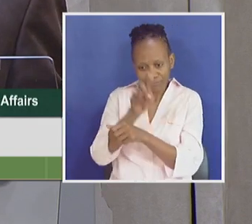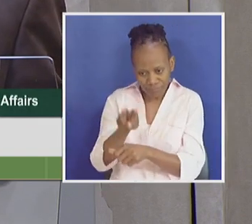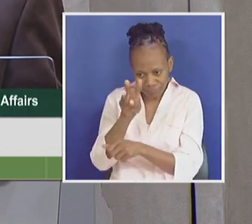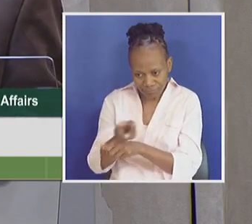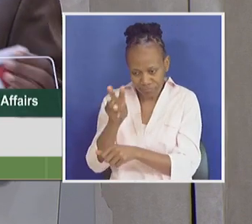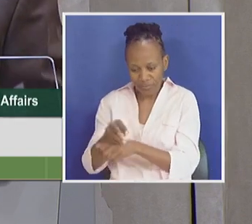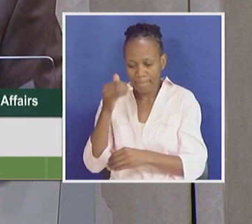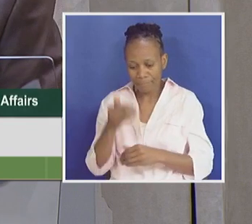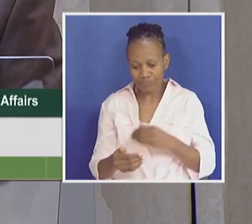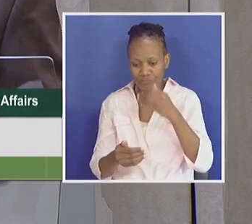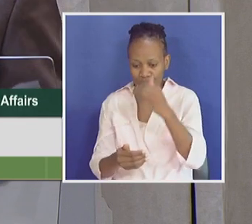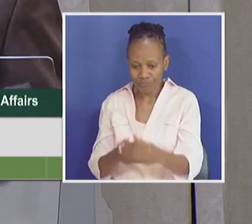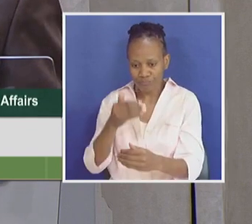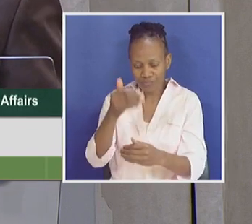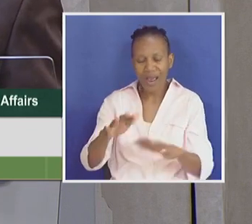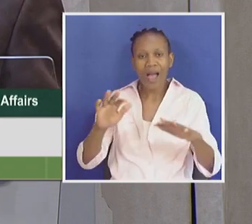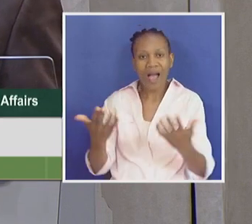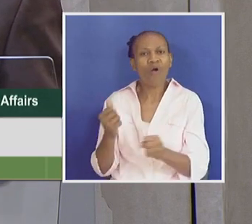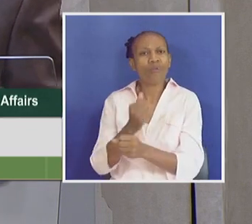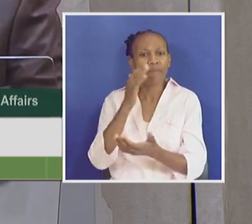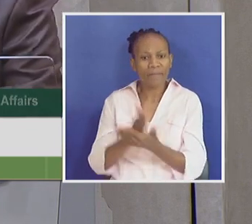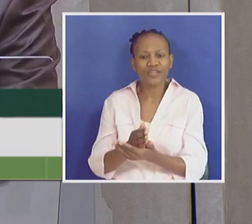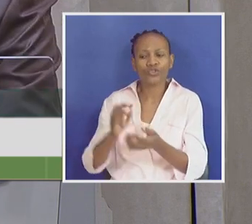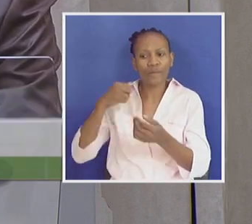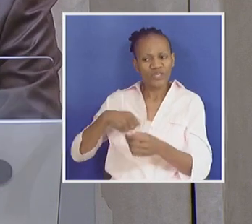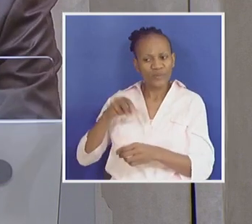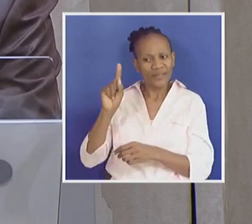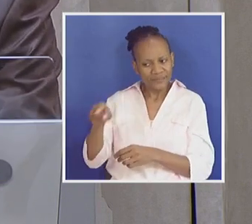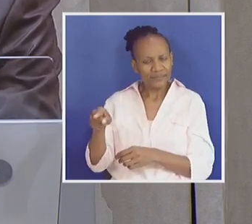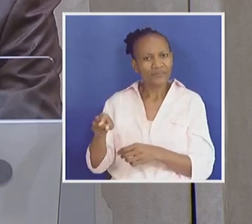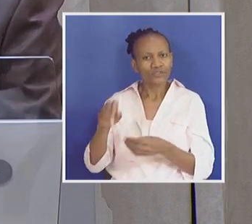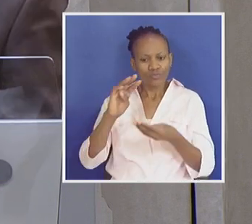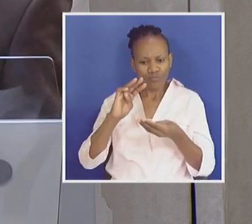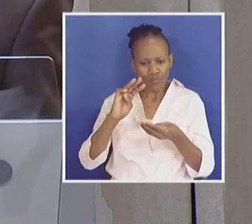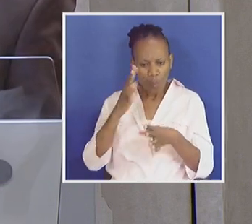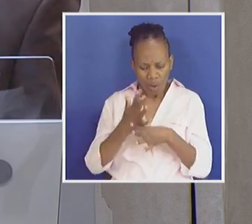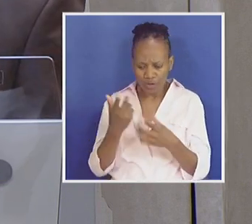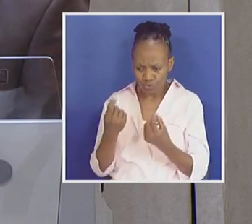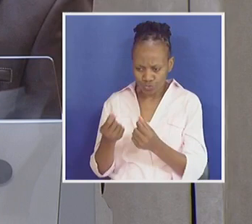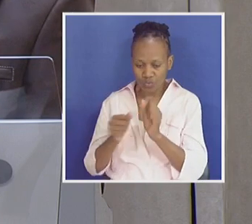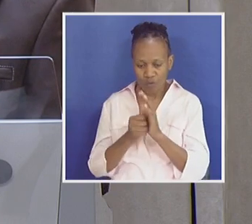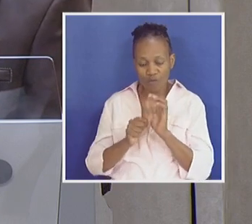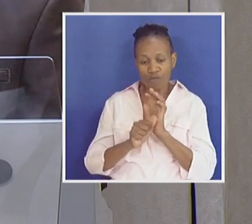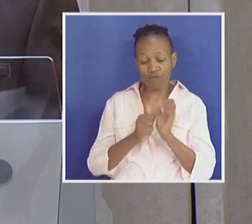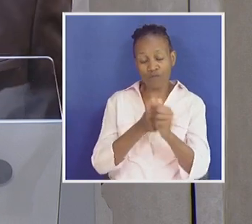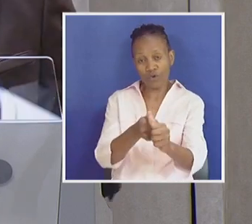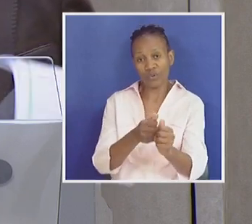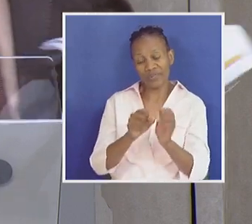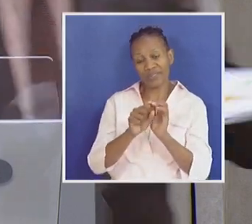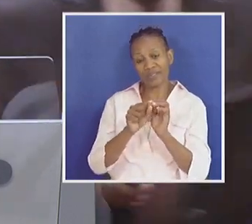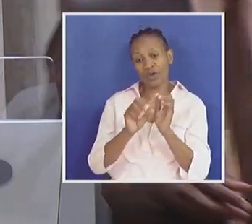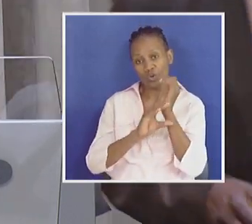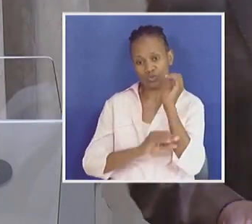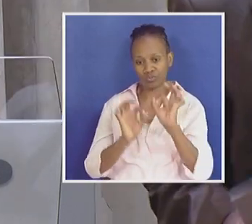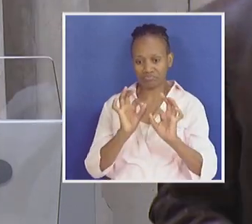process of bringing stability in that municipality in line with Section 154, subsection 1. Thank you, Chair. Thank